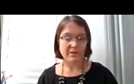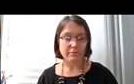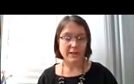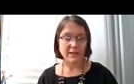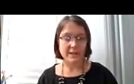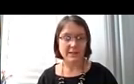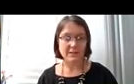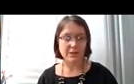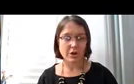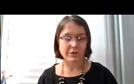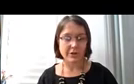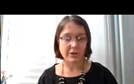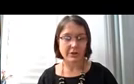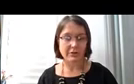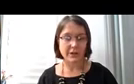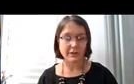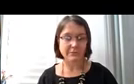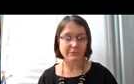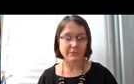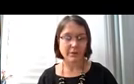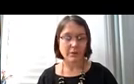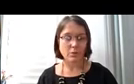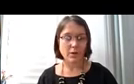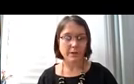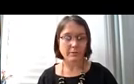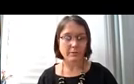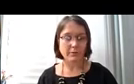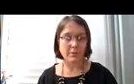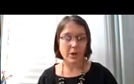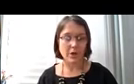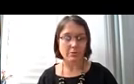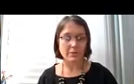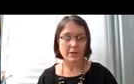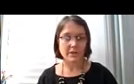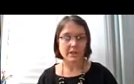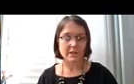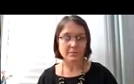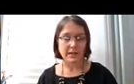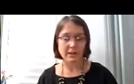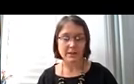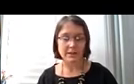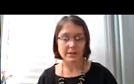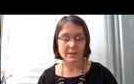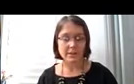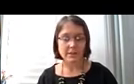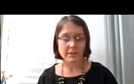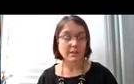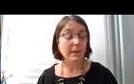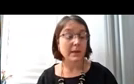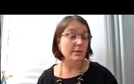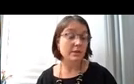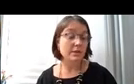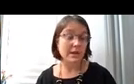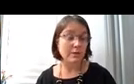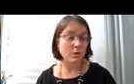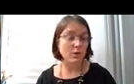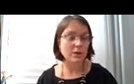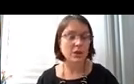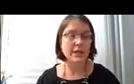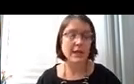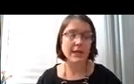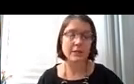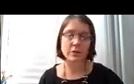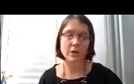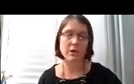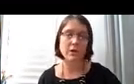So you have Brexit, staff turnover, working from home, gender balance. Gender balance is a great one